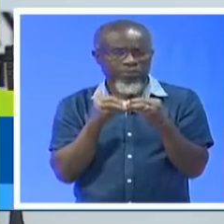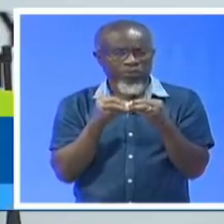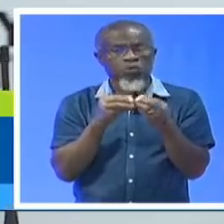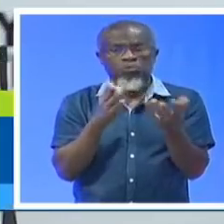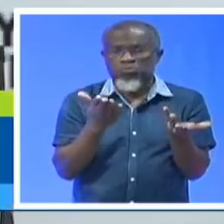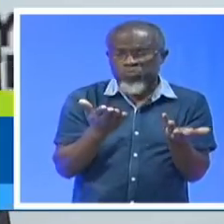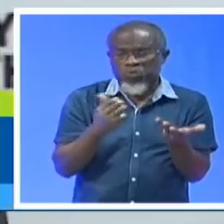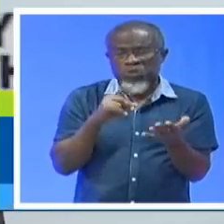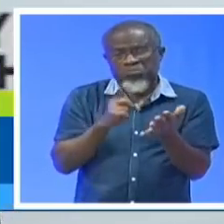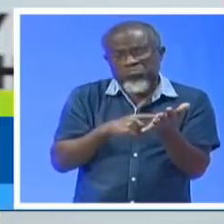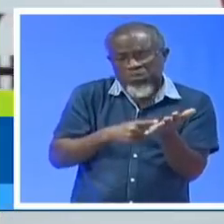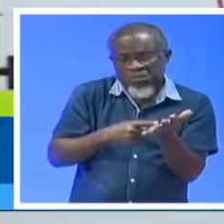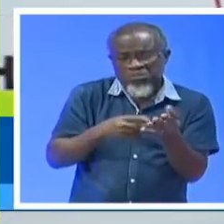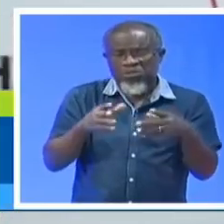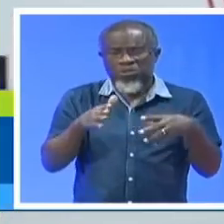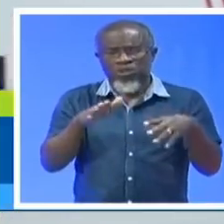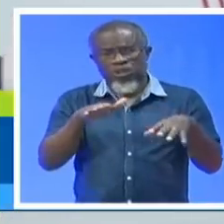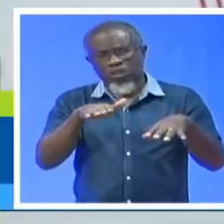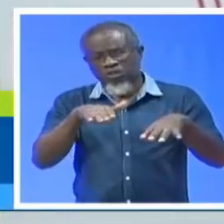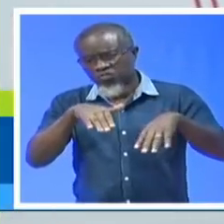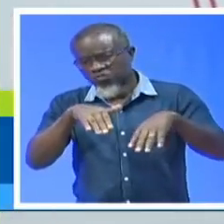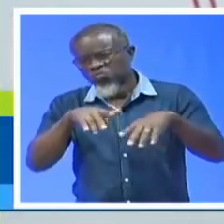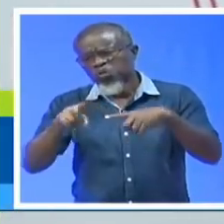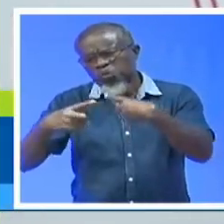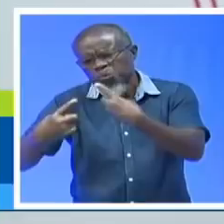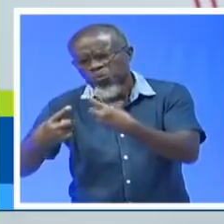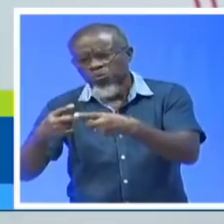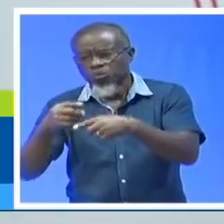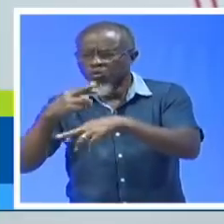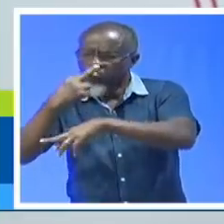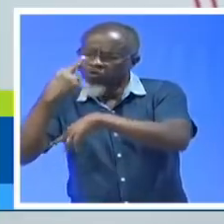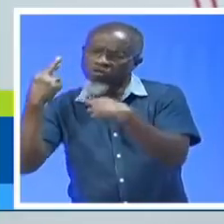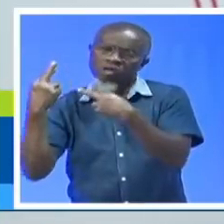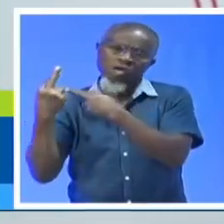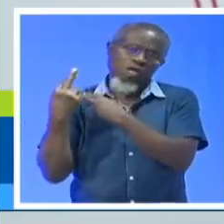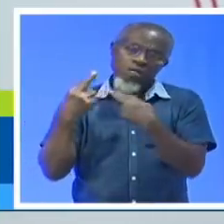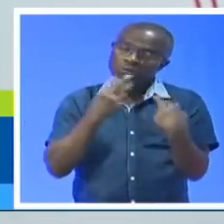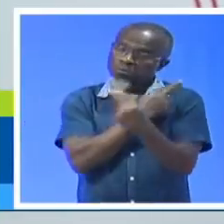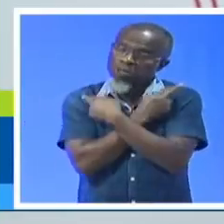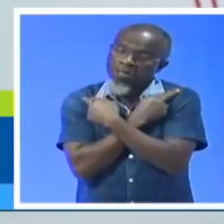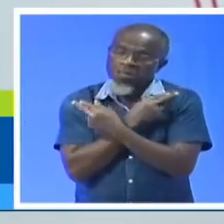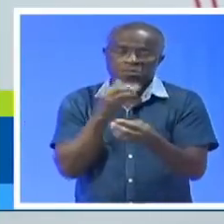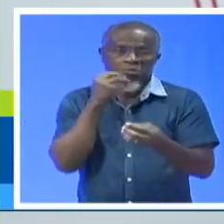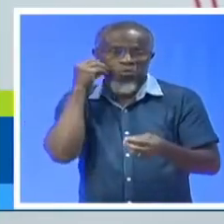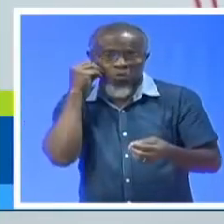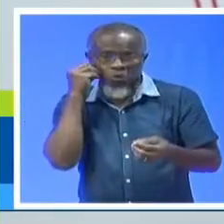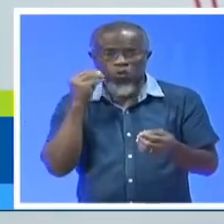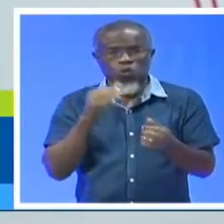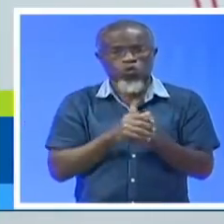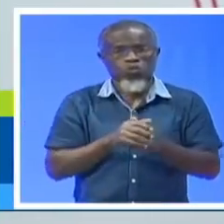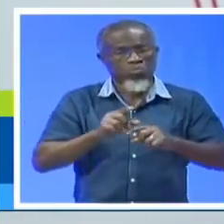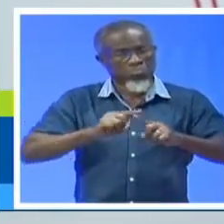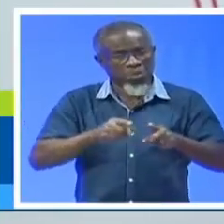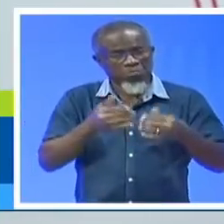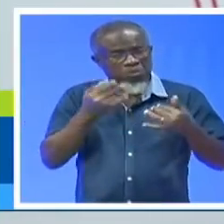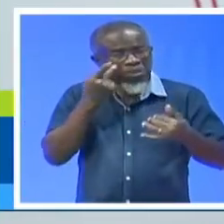and other strategies to ease the strain. But as this virus bites more and